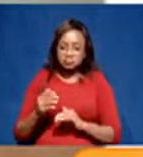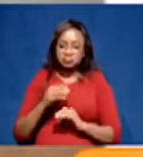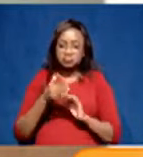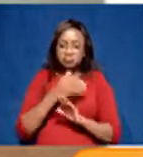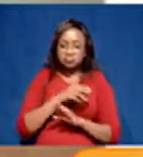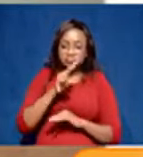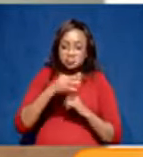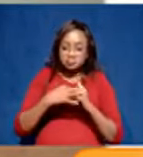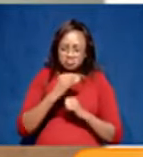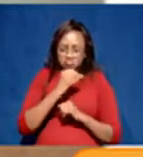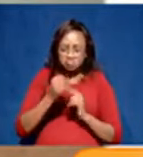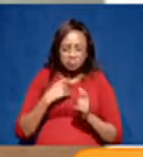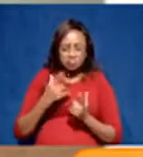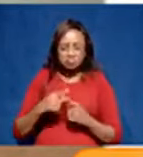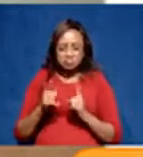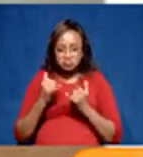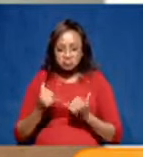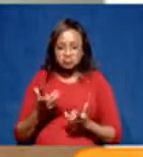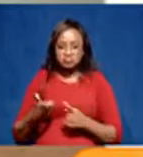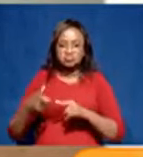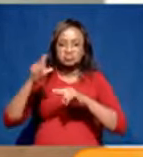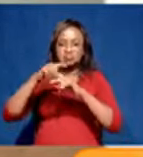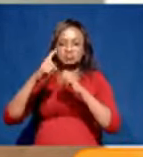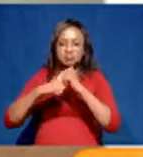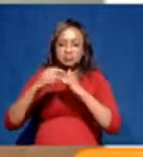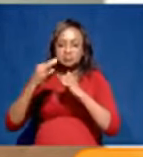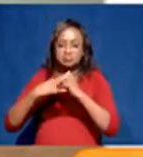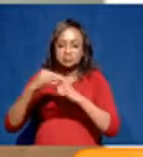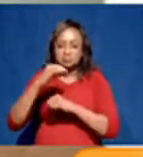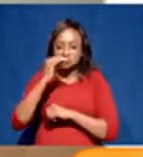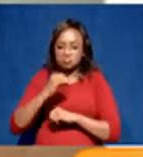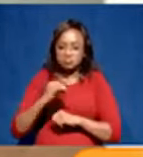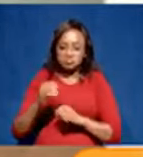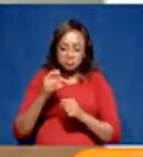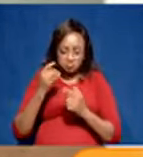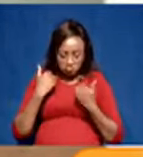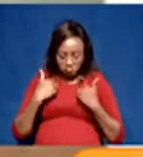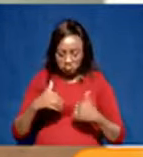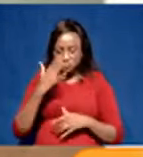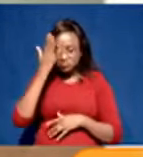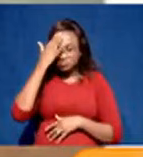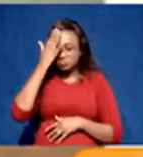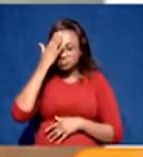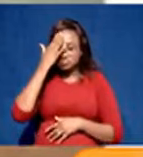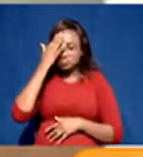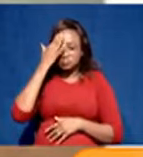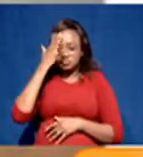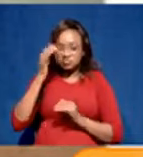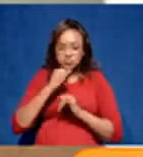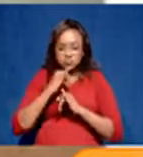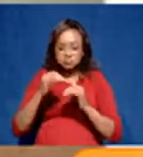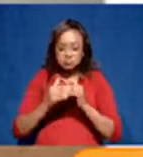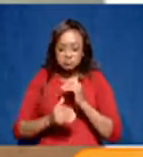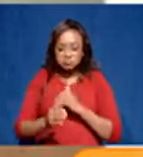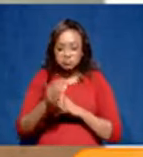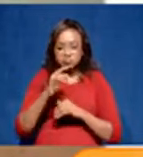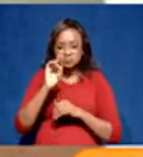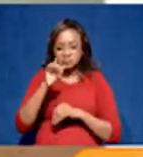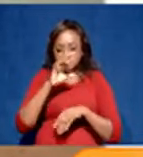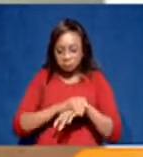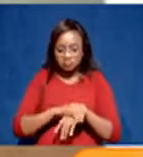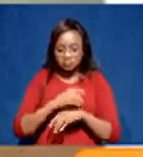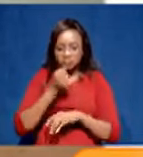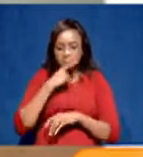now at 68%. So for sure, I know that once you go into the facility closest to you, you will find